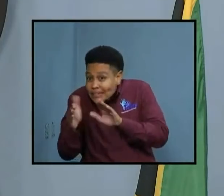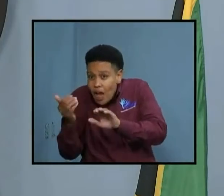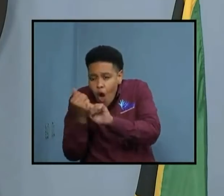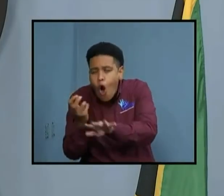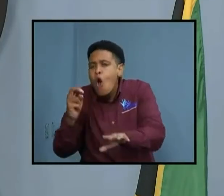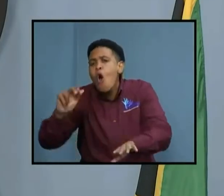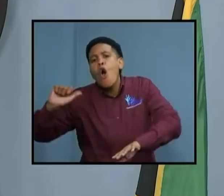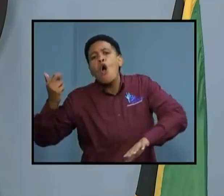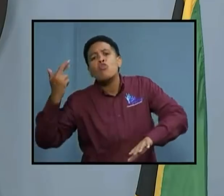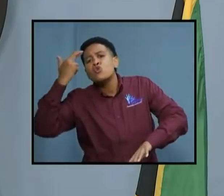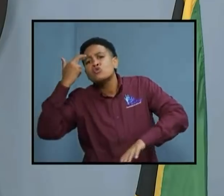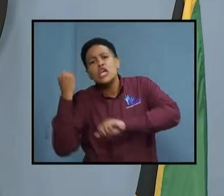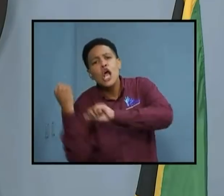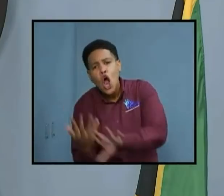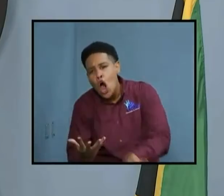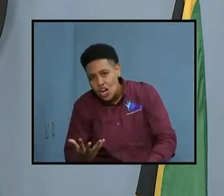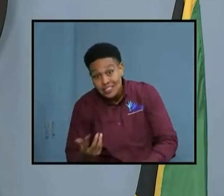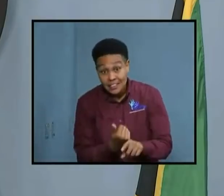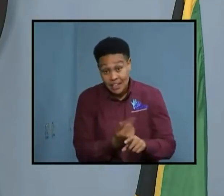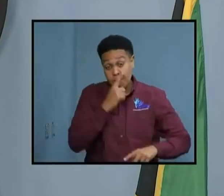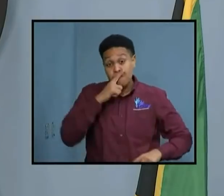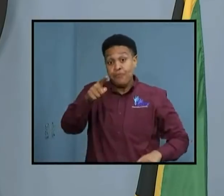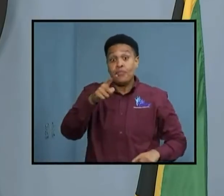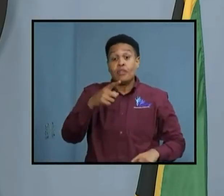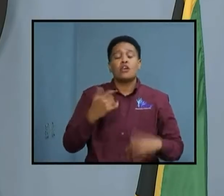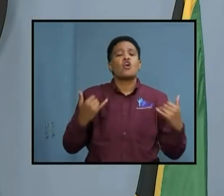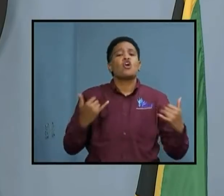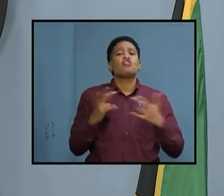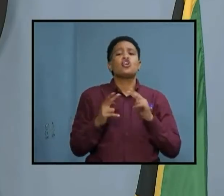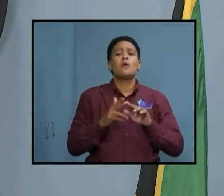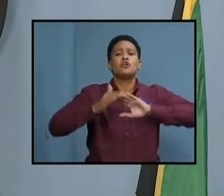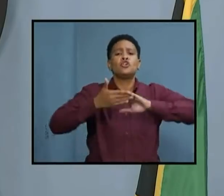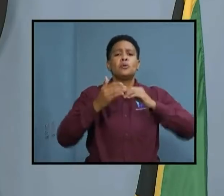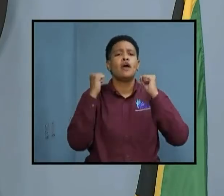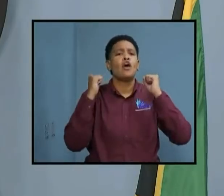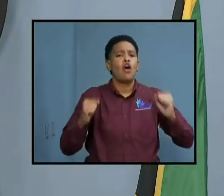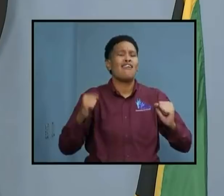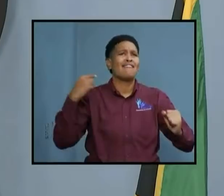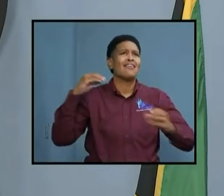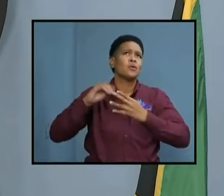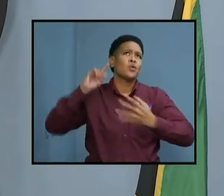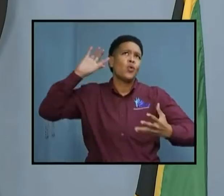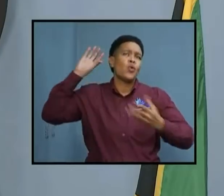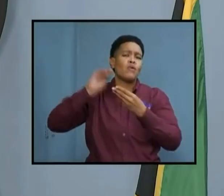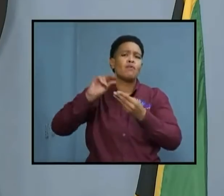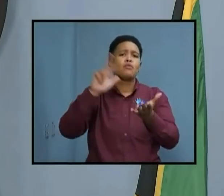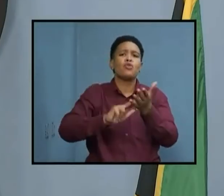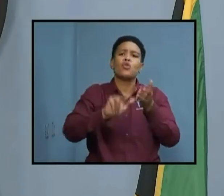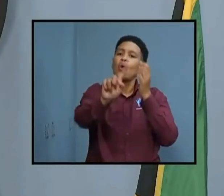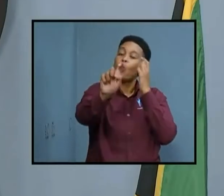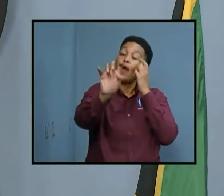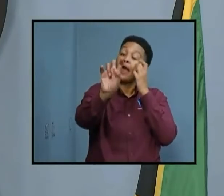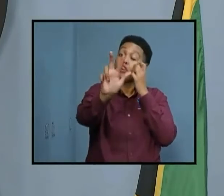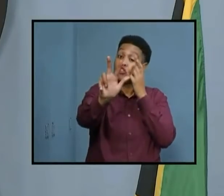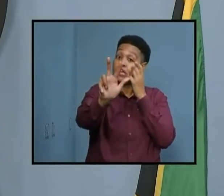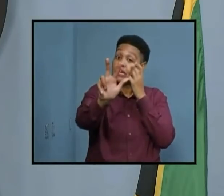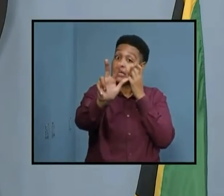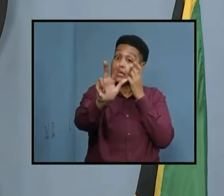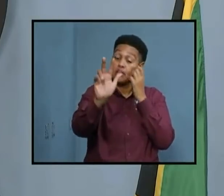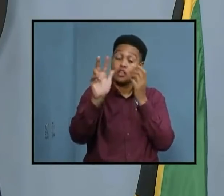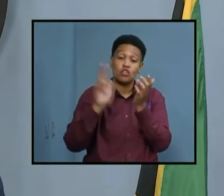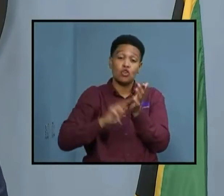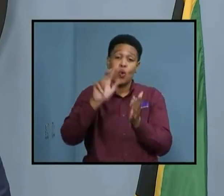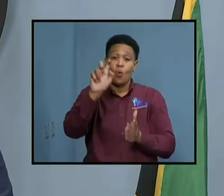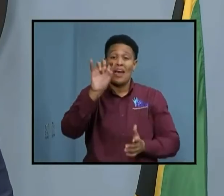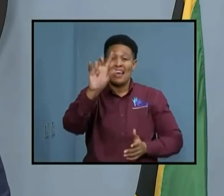In terms of the current numbers, Jamaica confirmed in the last, overall 3,183, with